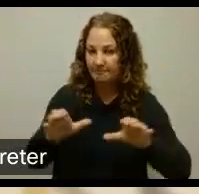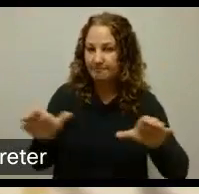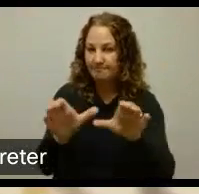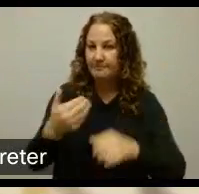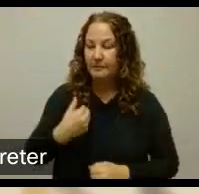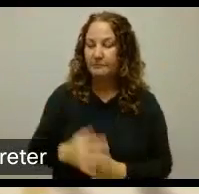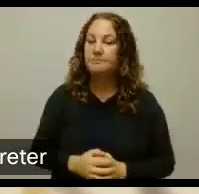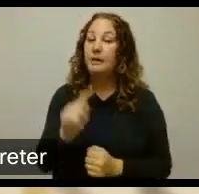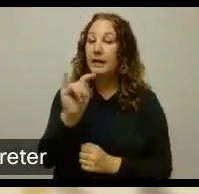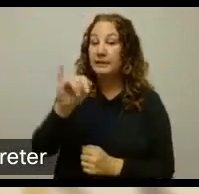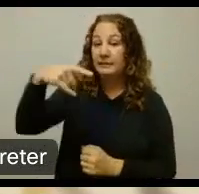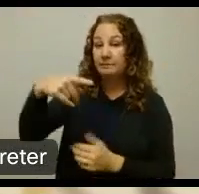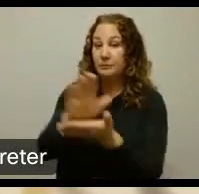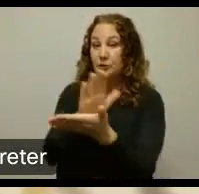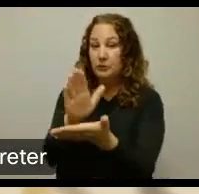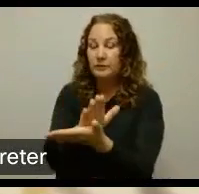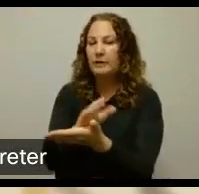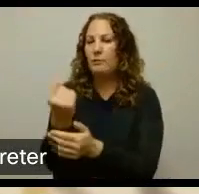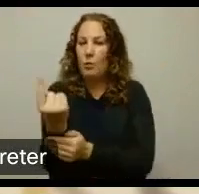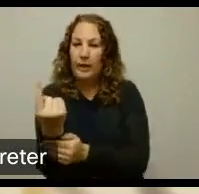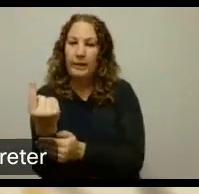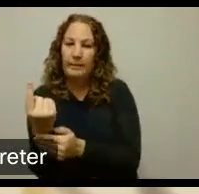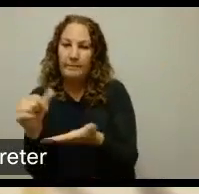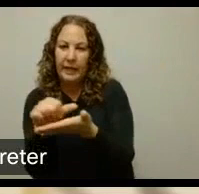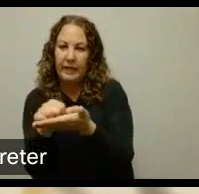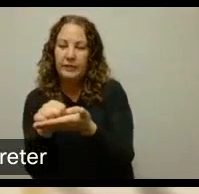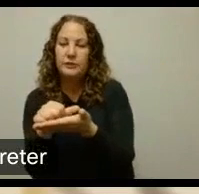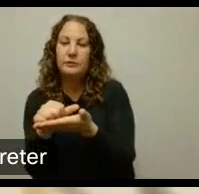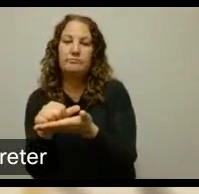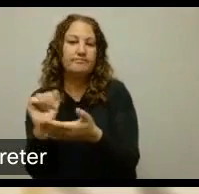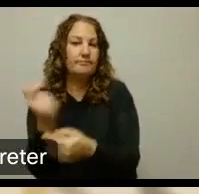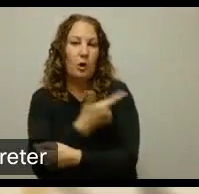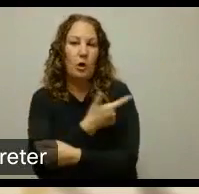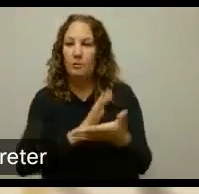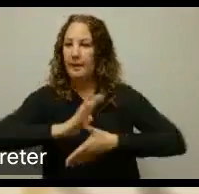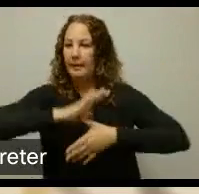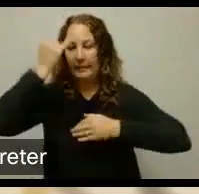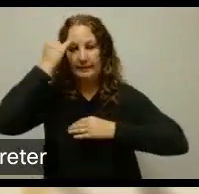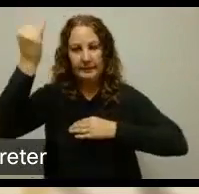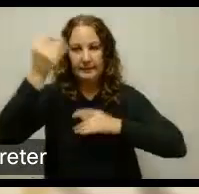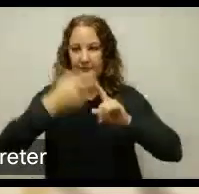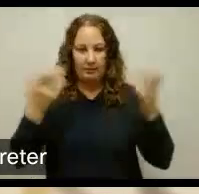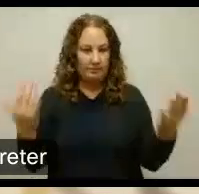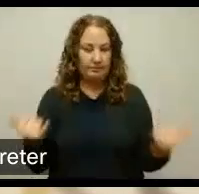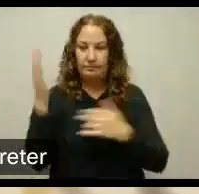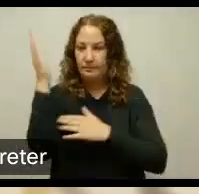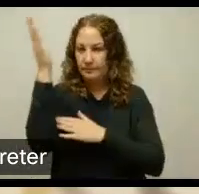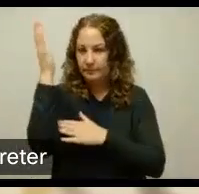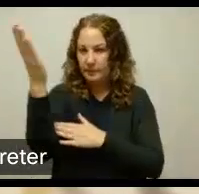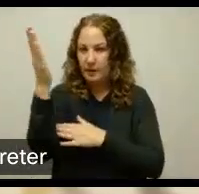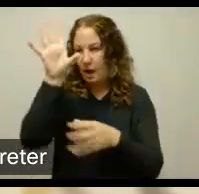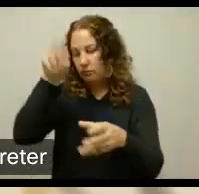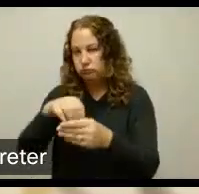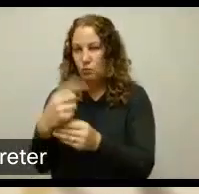tip sheet is a 1-page that takes all the main ideas from this presentation and puts it into